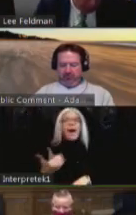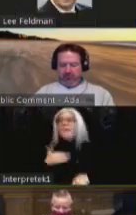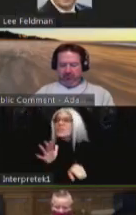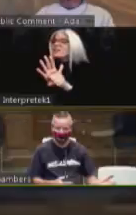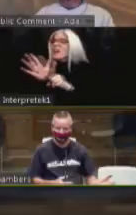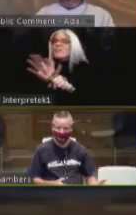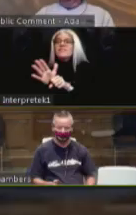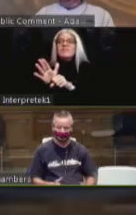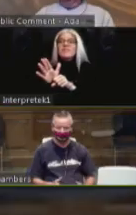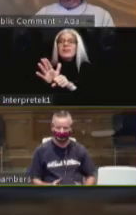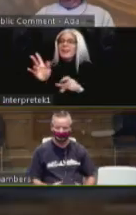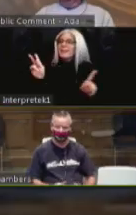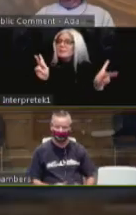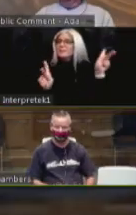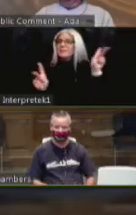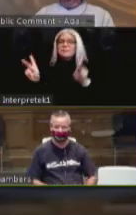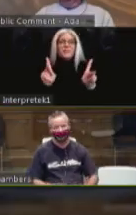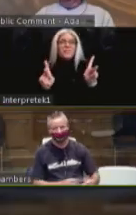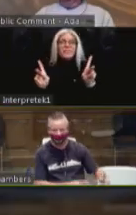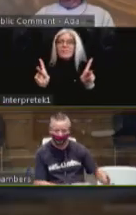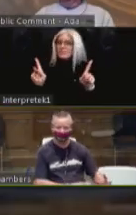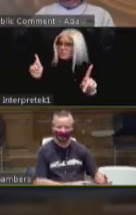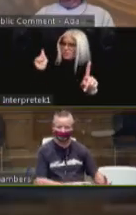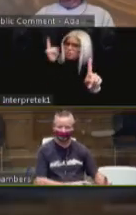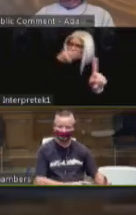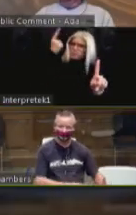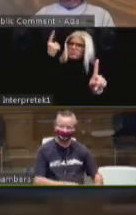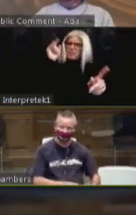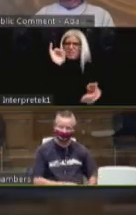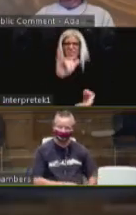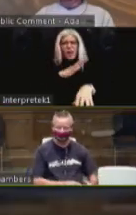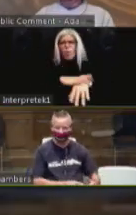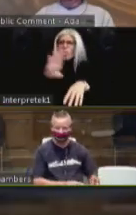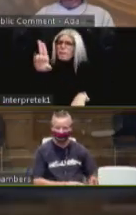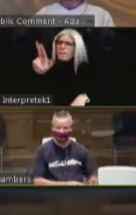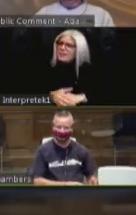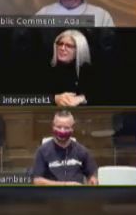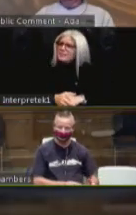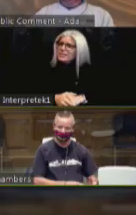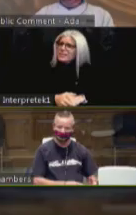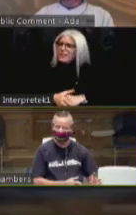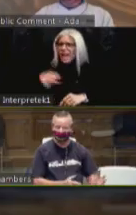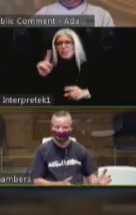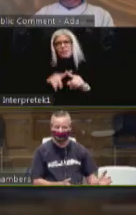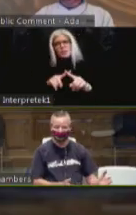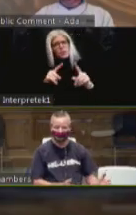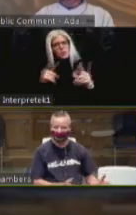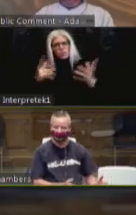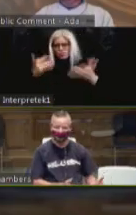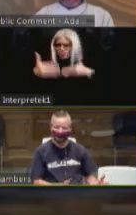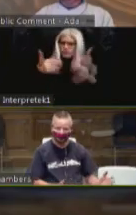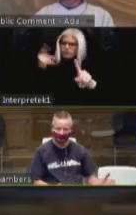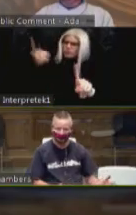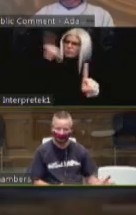respond to this. We'd have to have a police officer on the bus to take and respond to this. And it would have to be more than